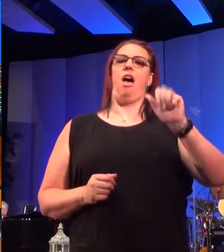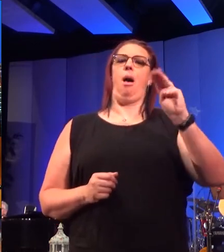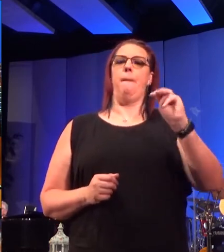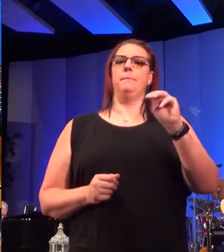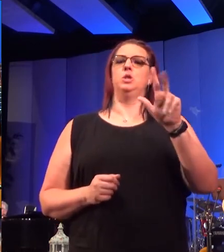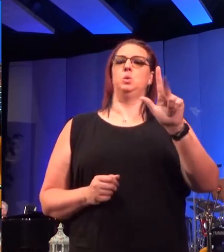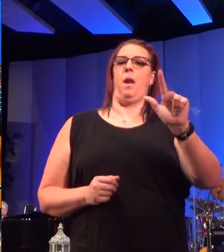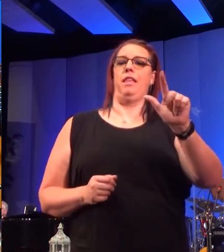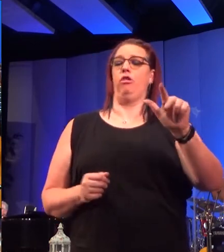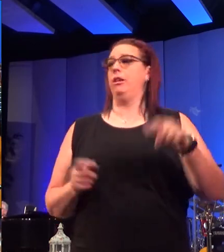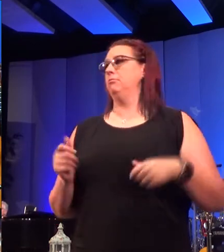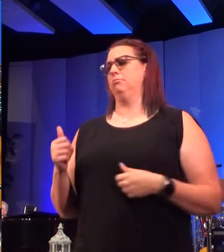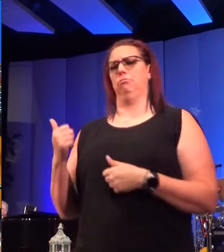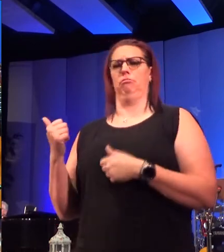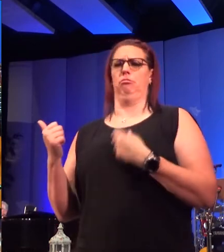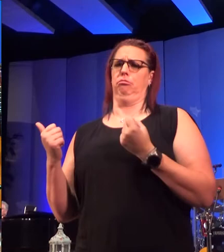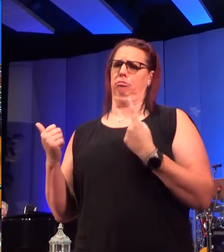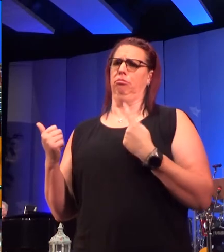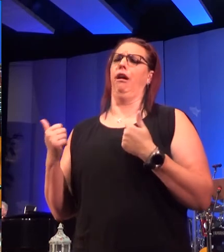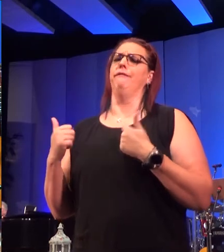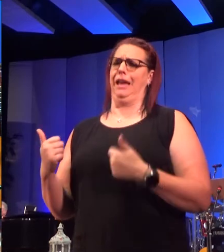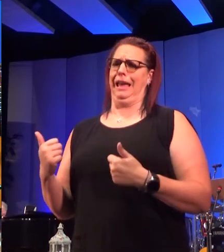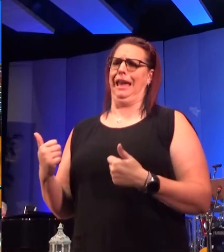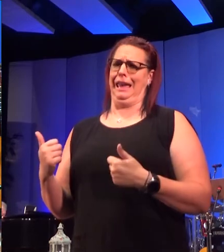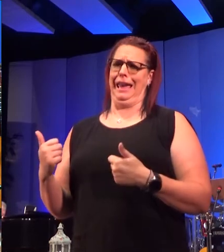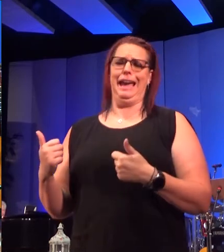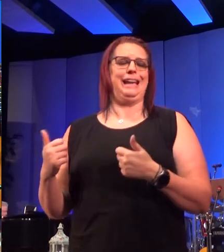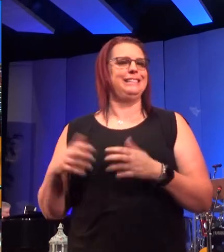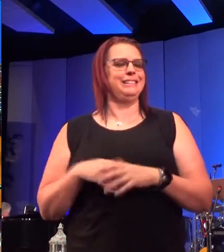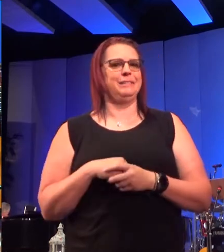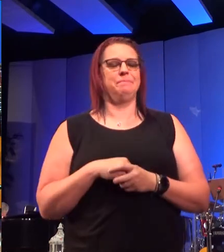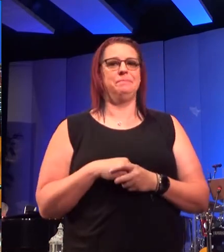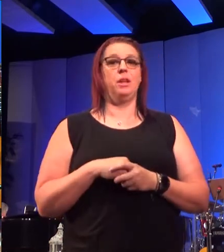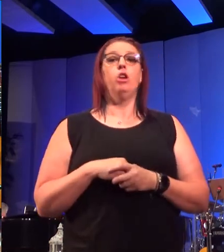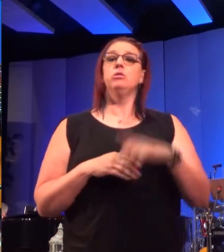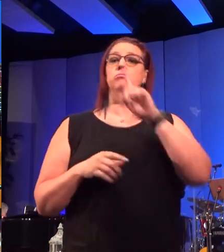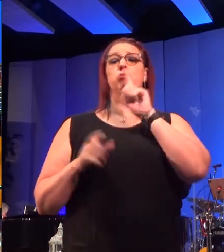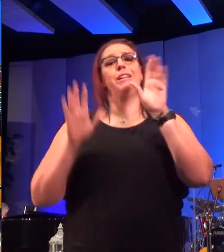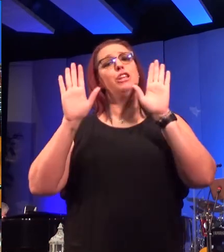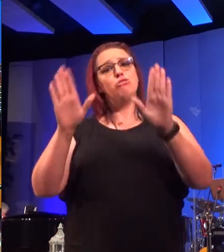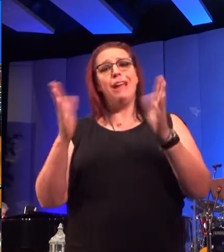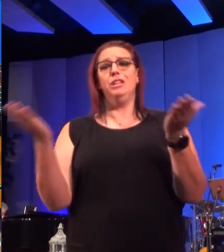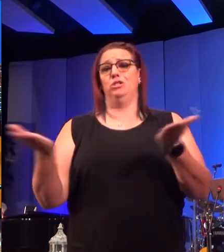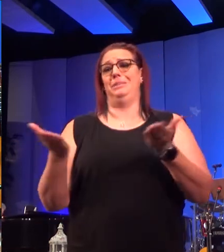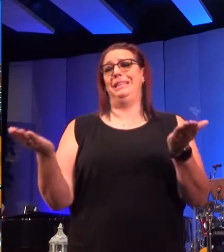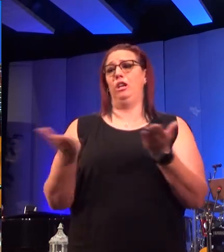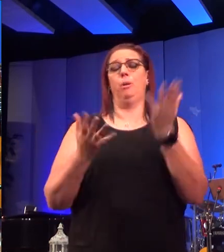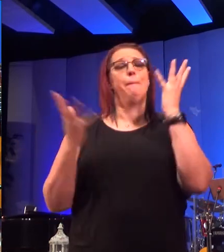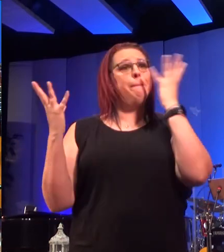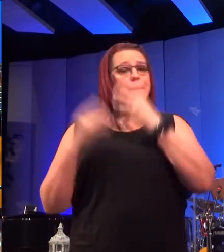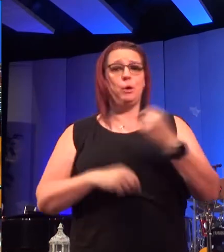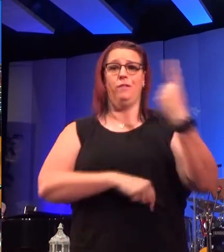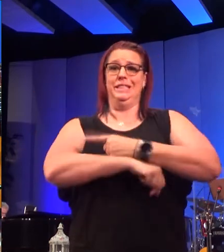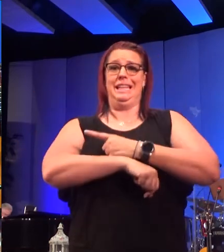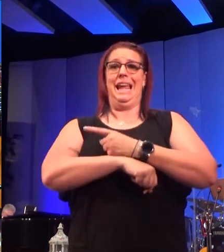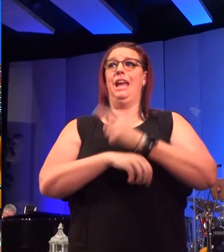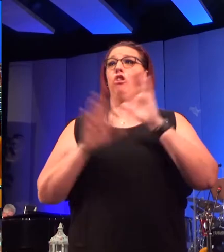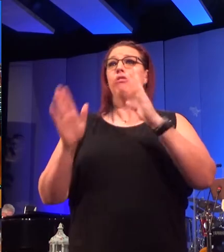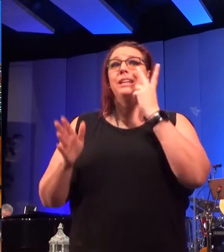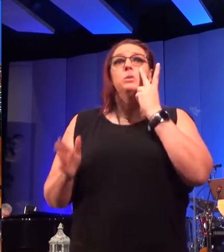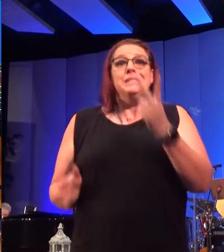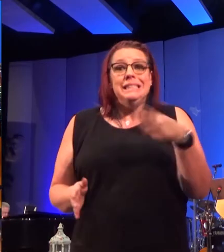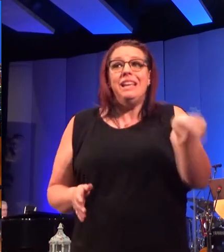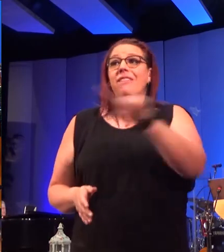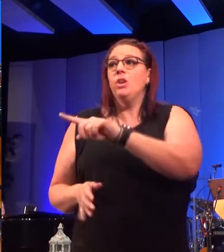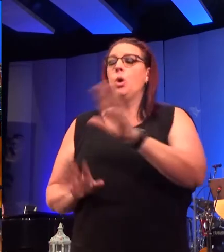so I'm delighted to carry on with that. So once again, so great to be here on this beautiful day. So great to see you. And by the way, Erica